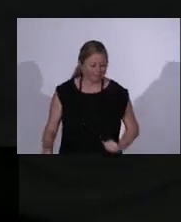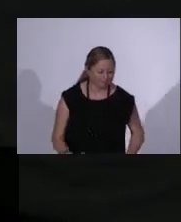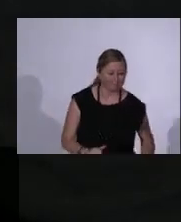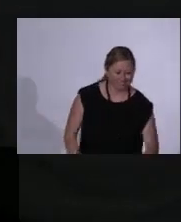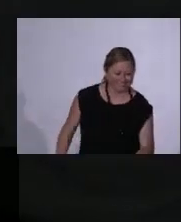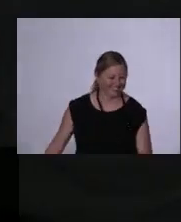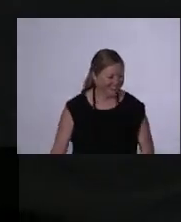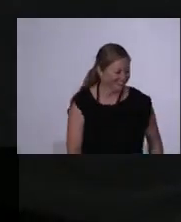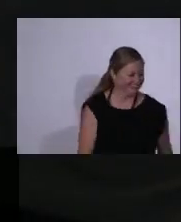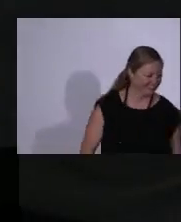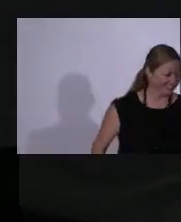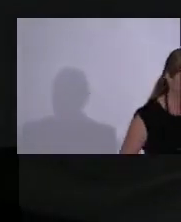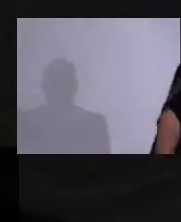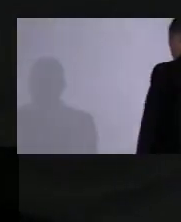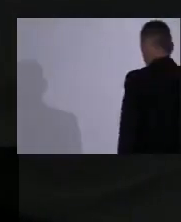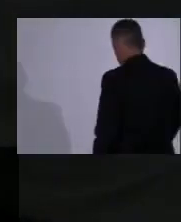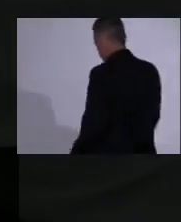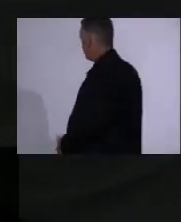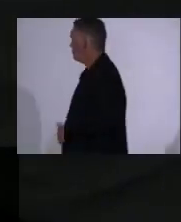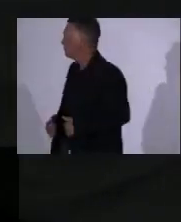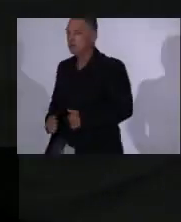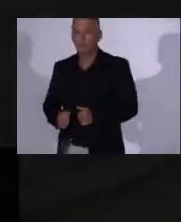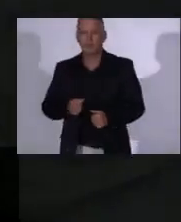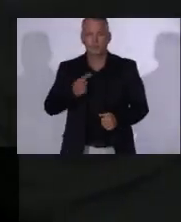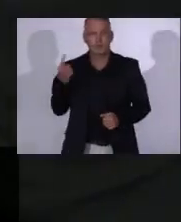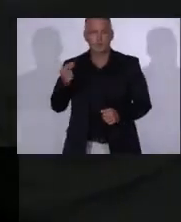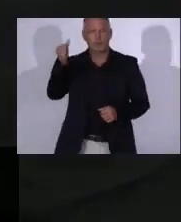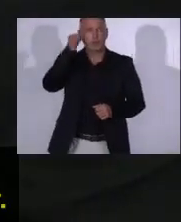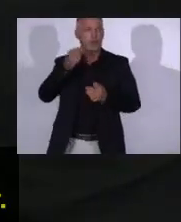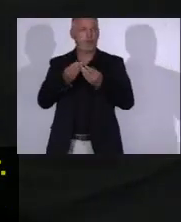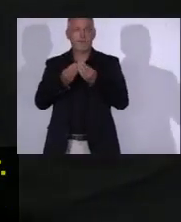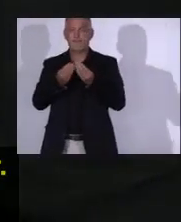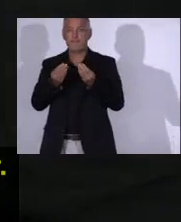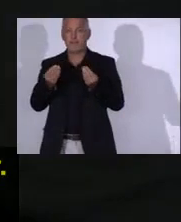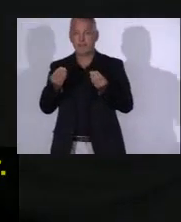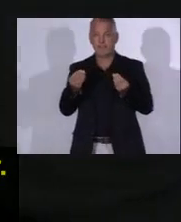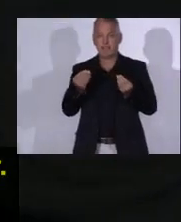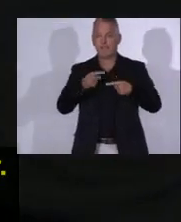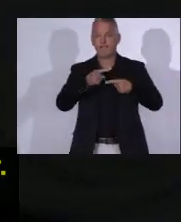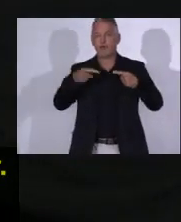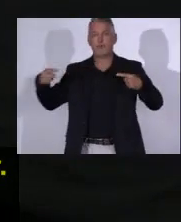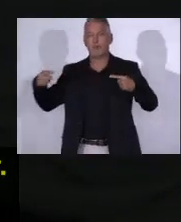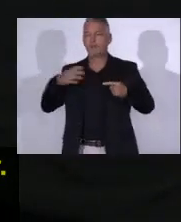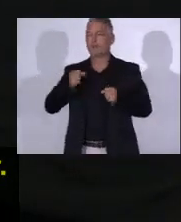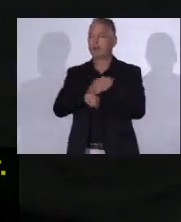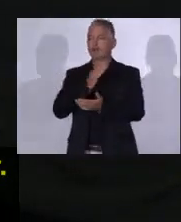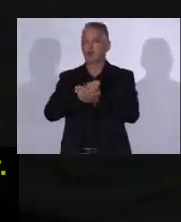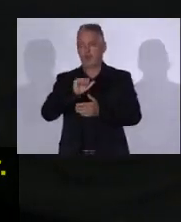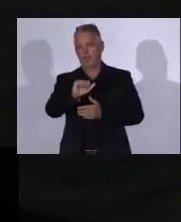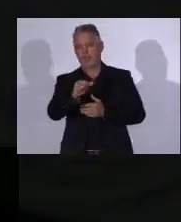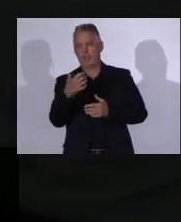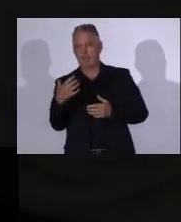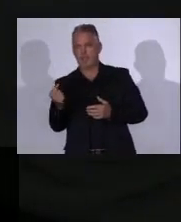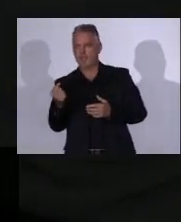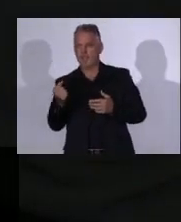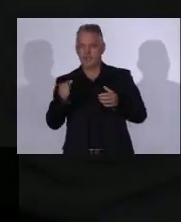mentioned, funding doesn't last forever, and so it will be very important for our clubs to make sure that they have processes in place to help people who